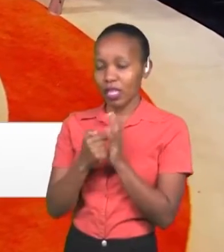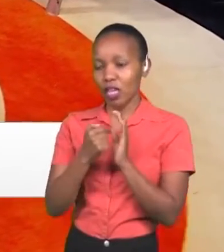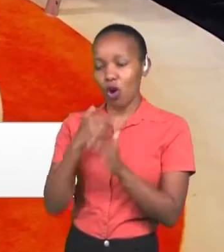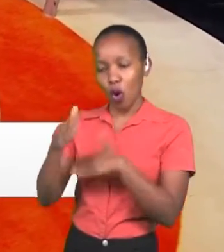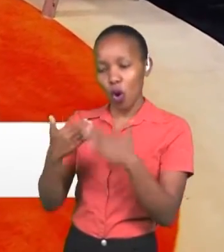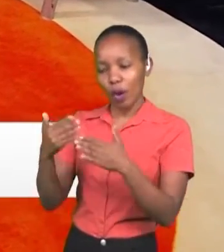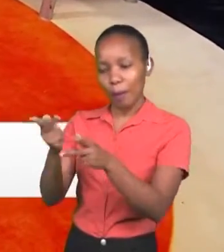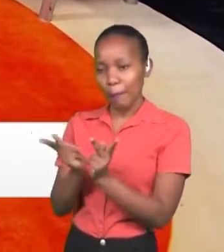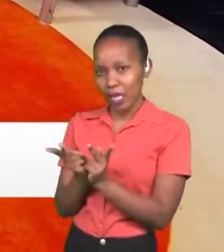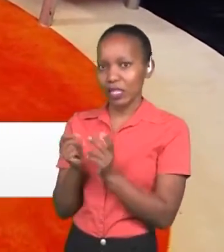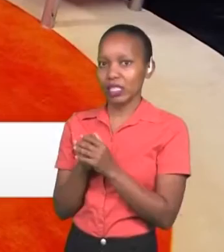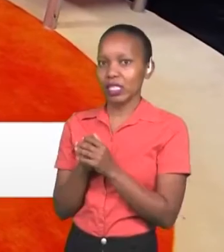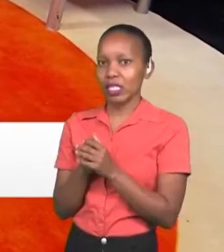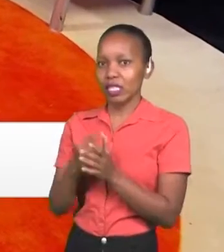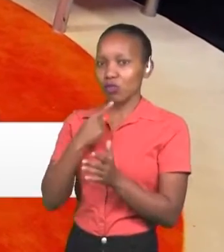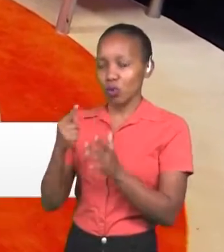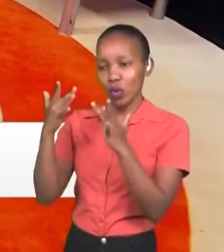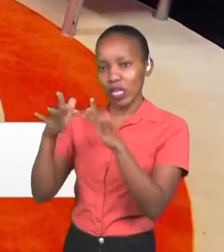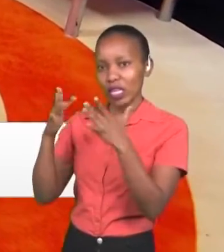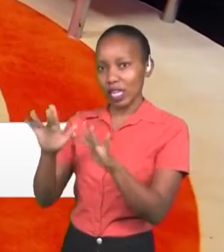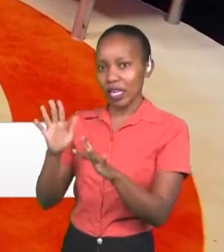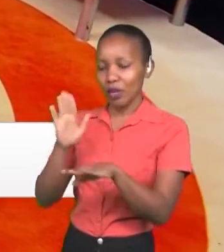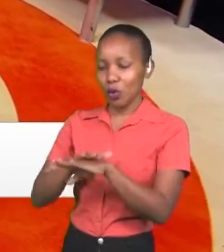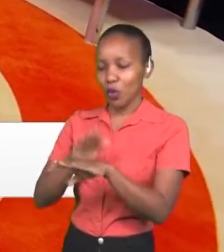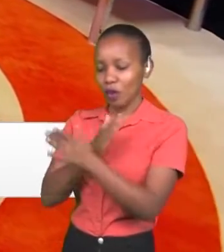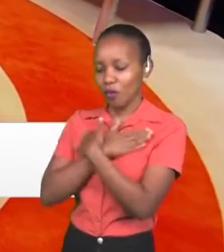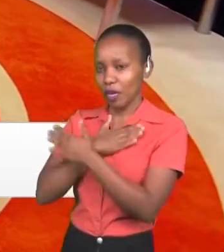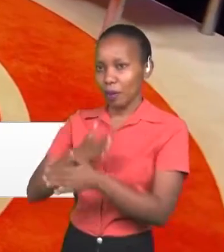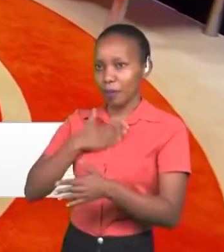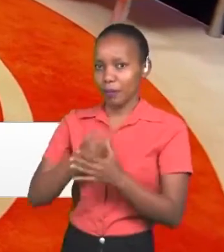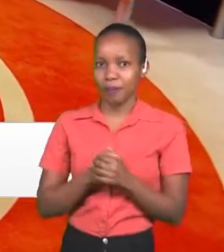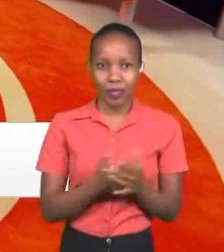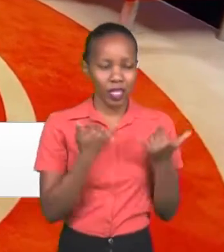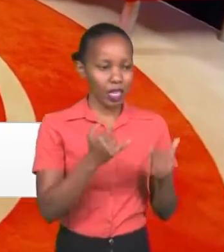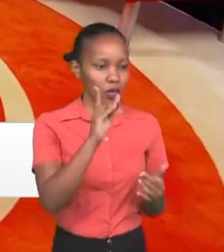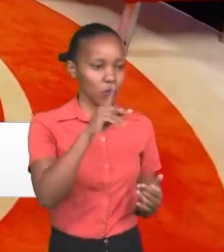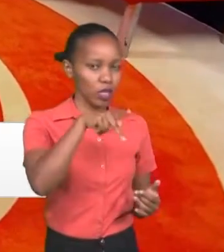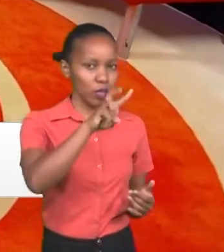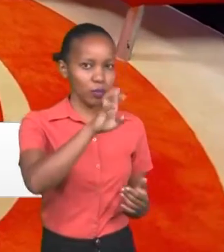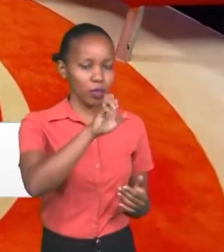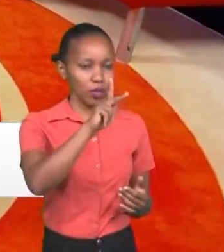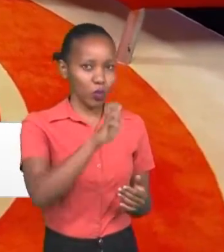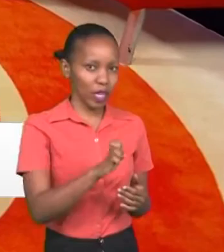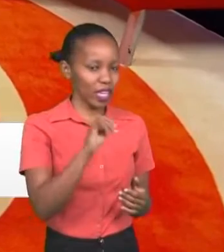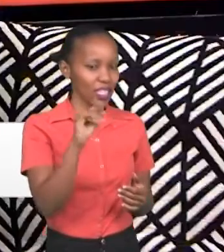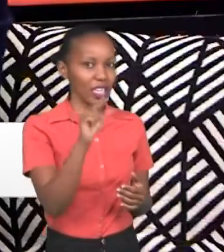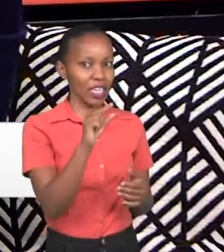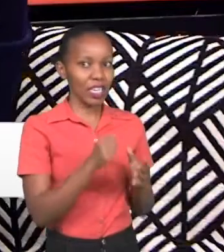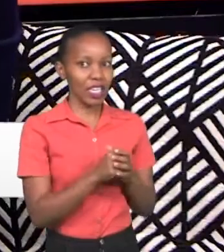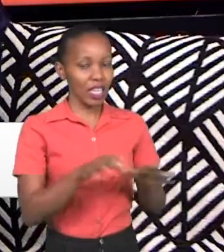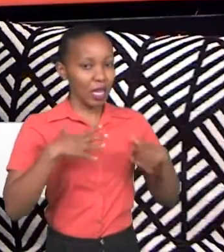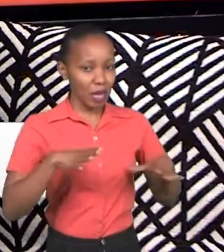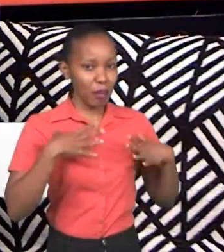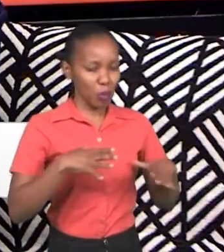everywhere. So internet is my good friend. Now, DP, in the work of Instagram, you know, hey, what on a flex